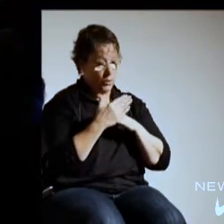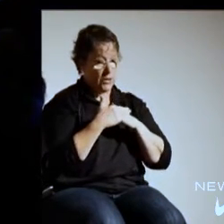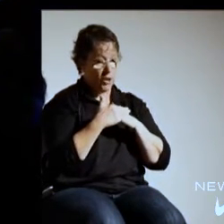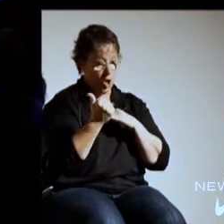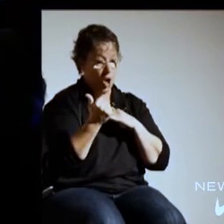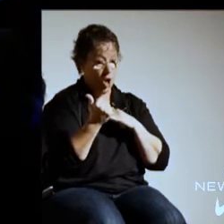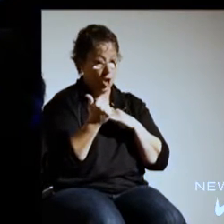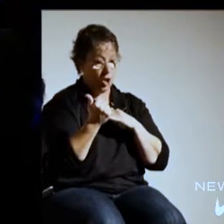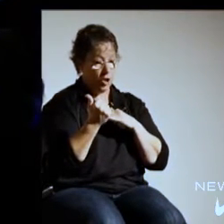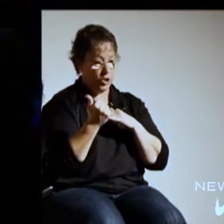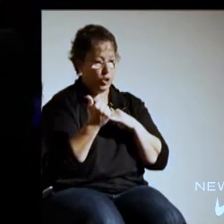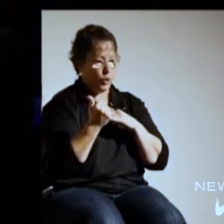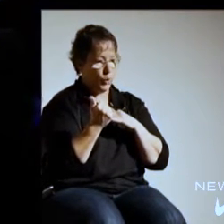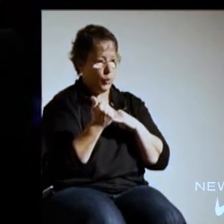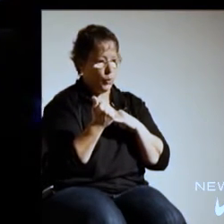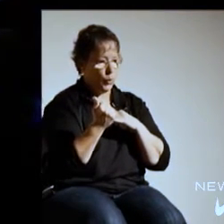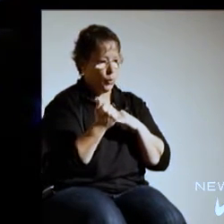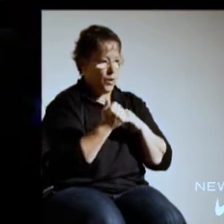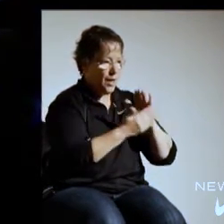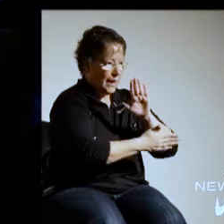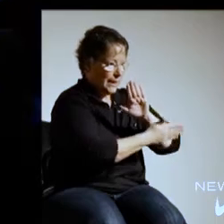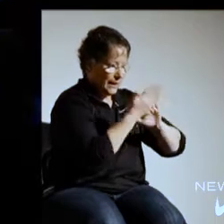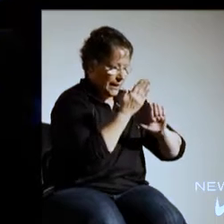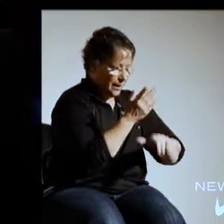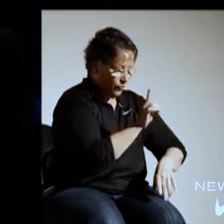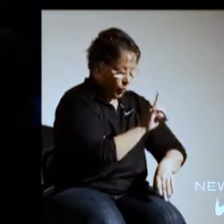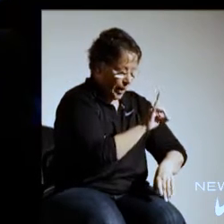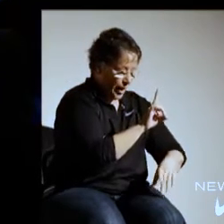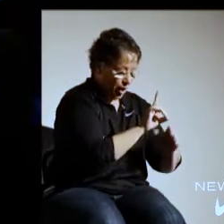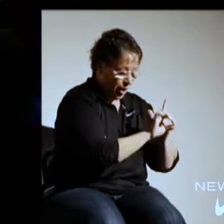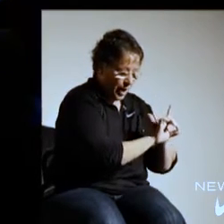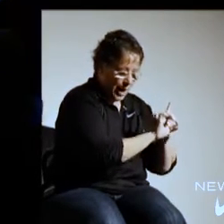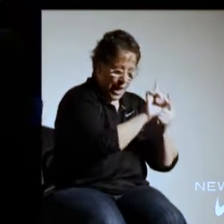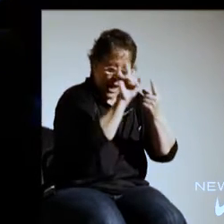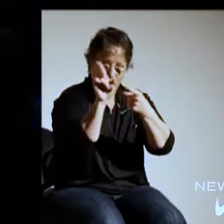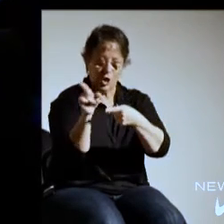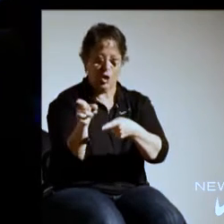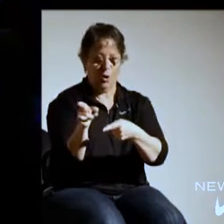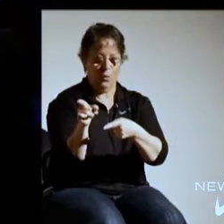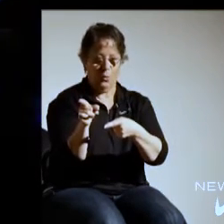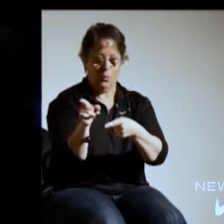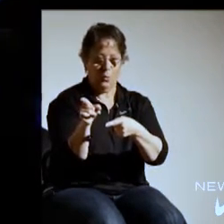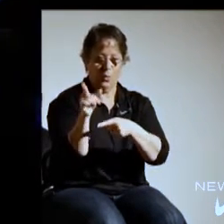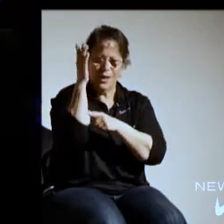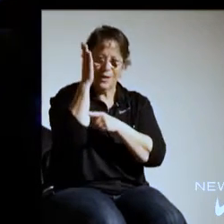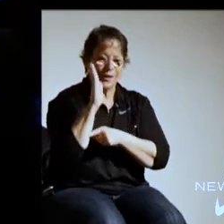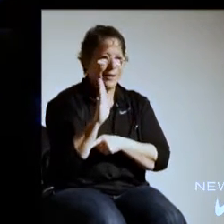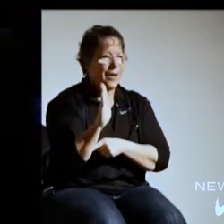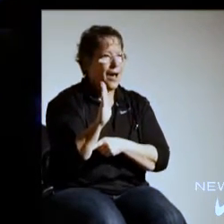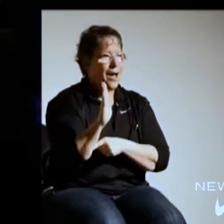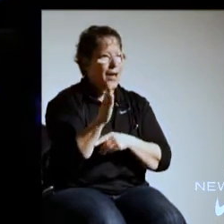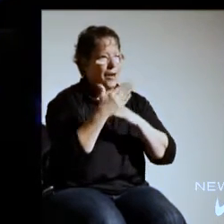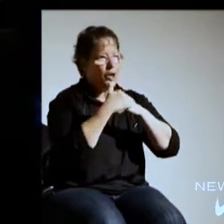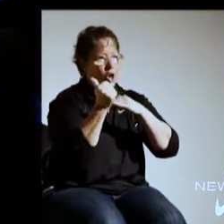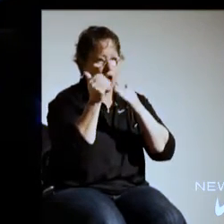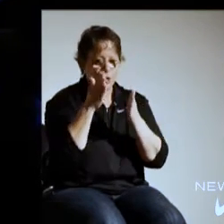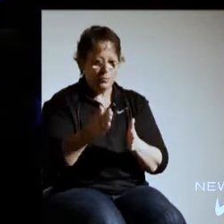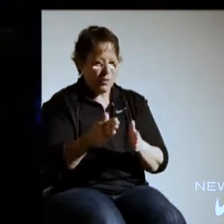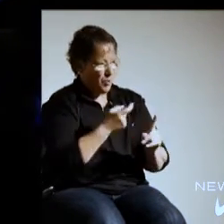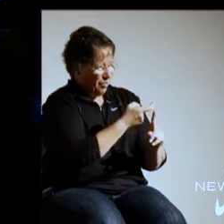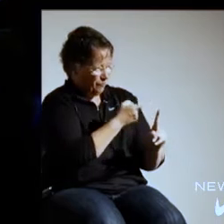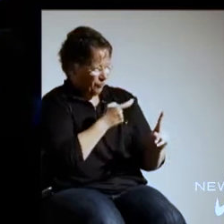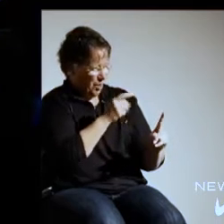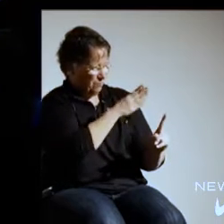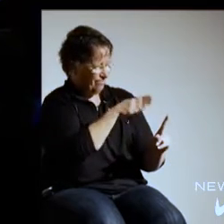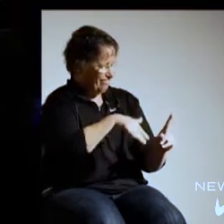go from where we're beginning. God calls people, us, from the